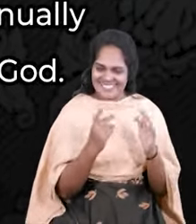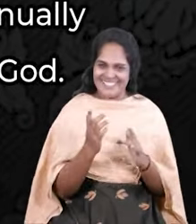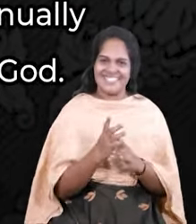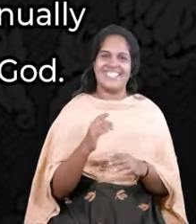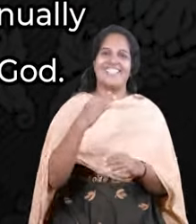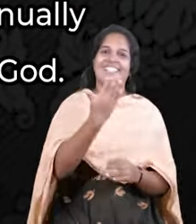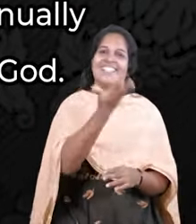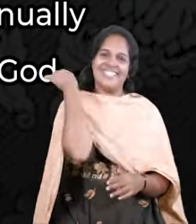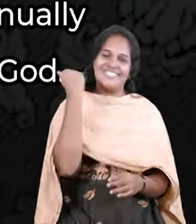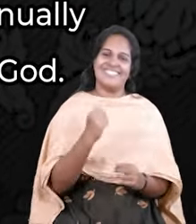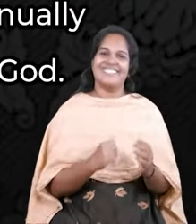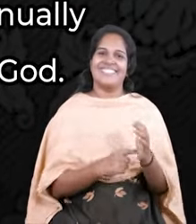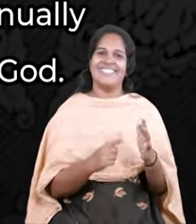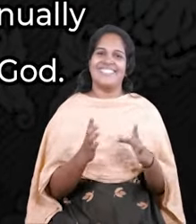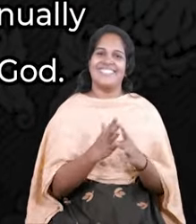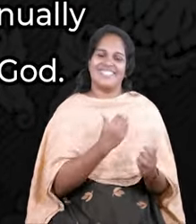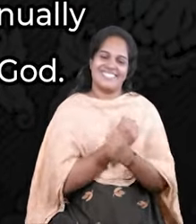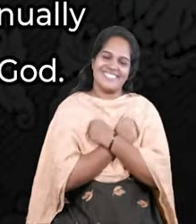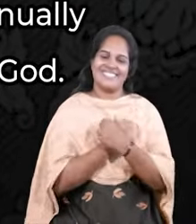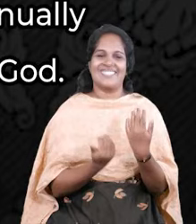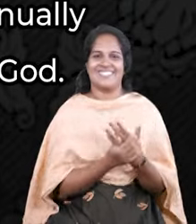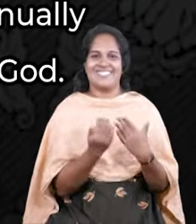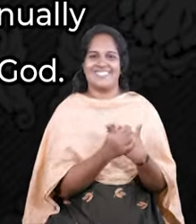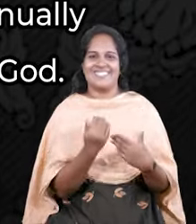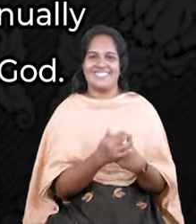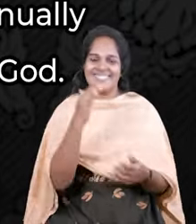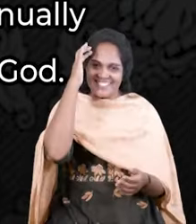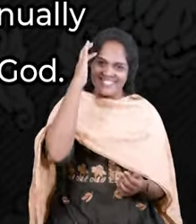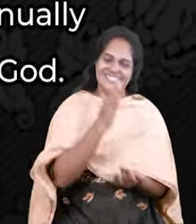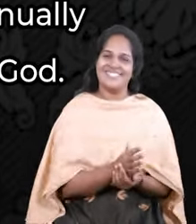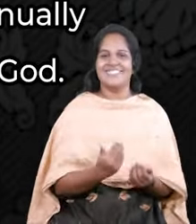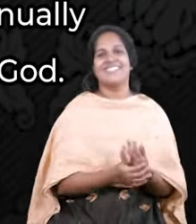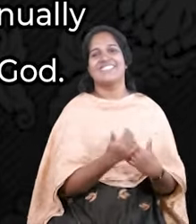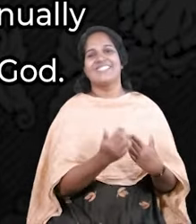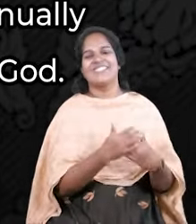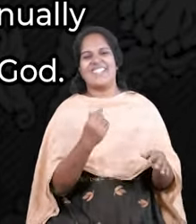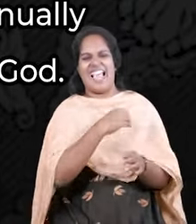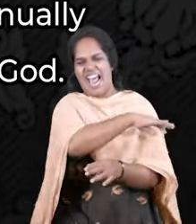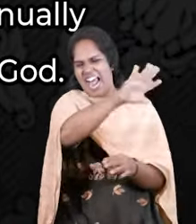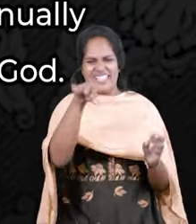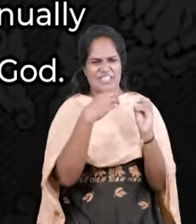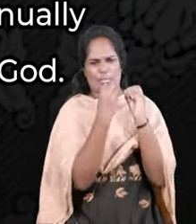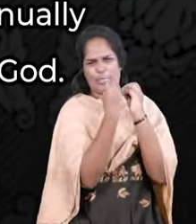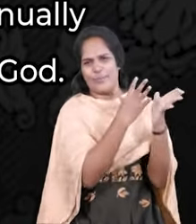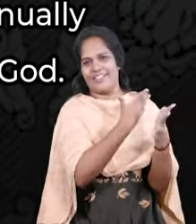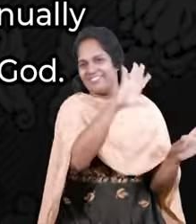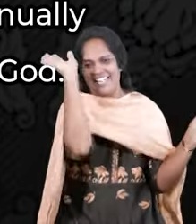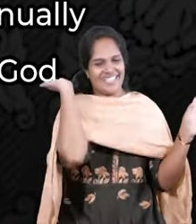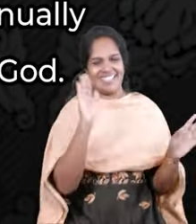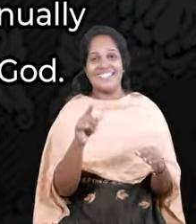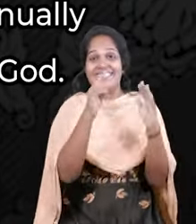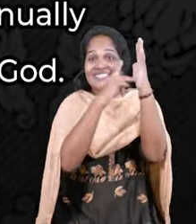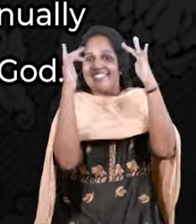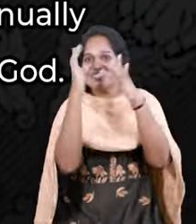declares, I will embrace you and hold you close to me. Therefore, let us not be anxious about any shame